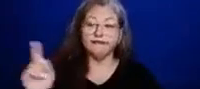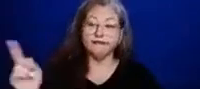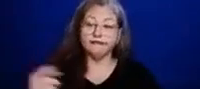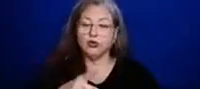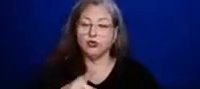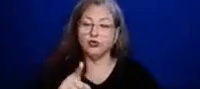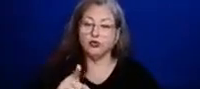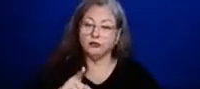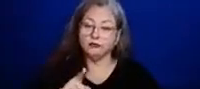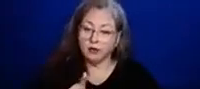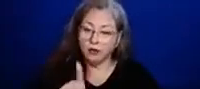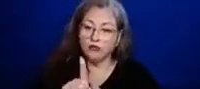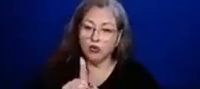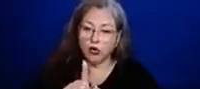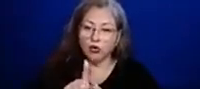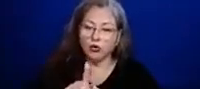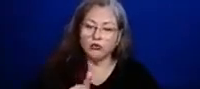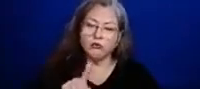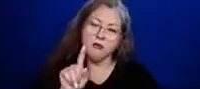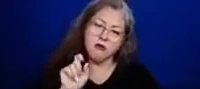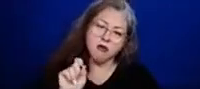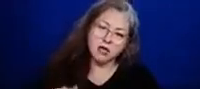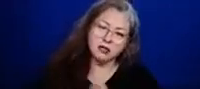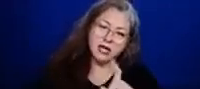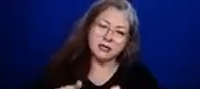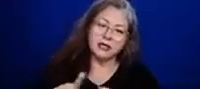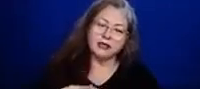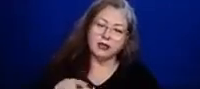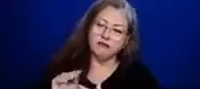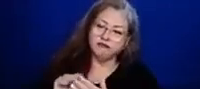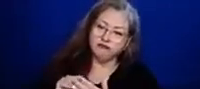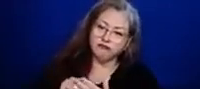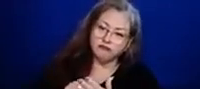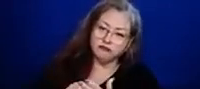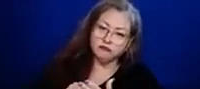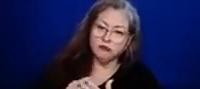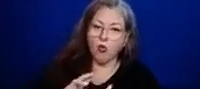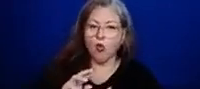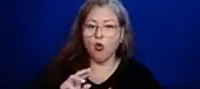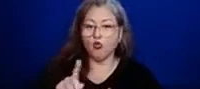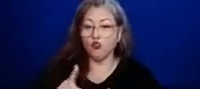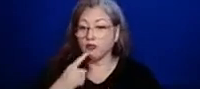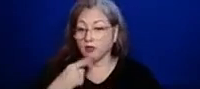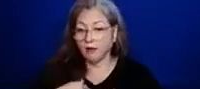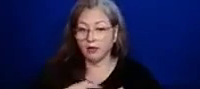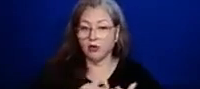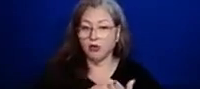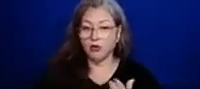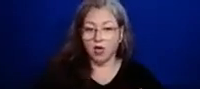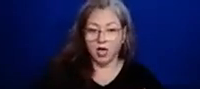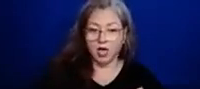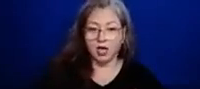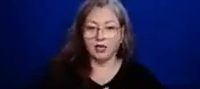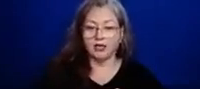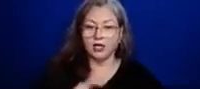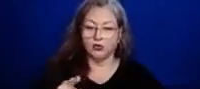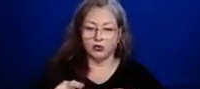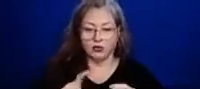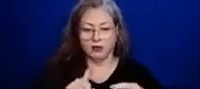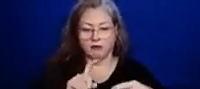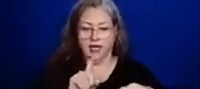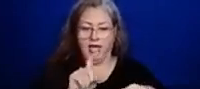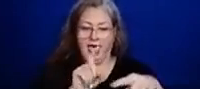approach them, you make the questions, they write it down, or you write them down, and then you put them on a